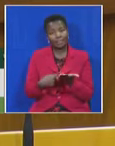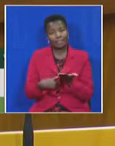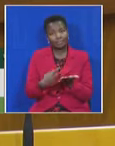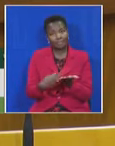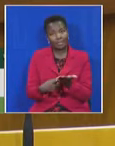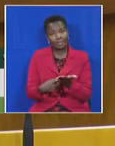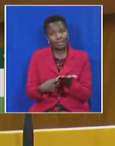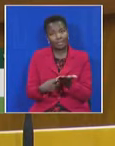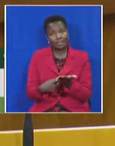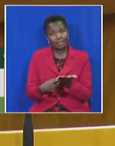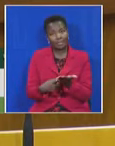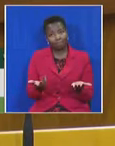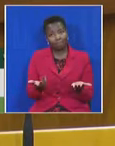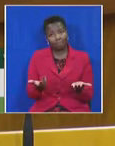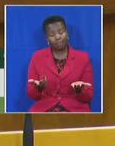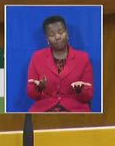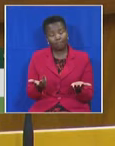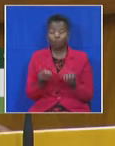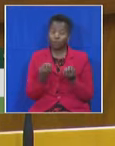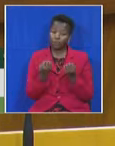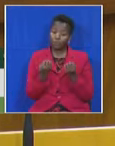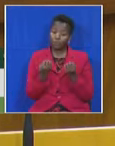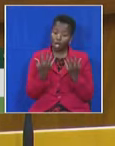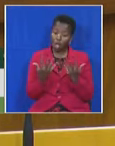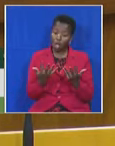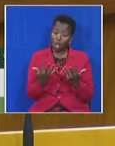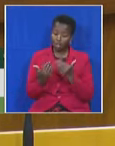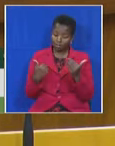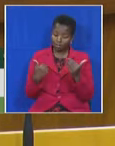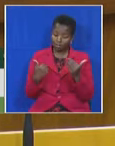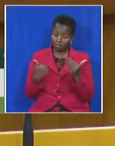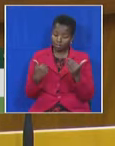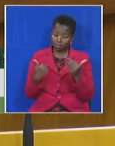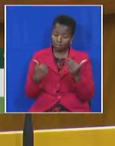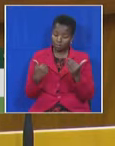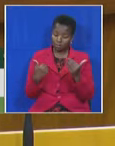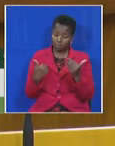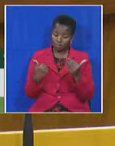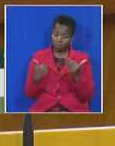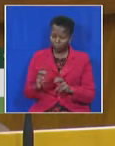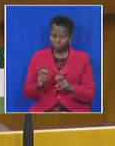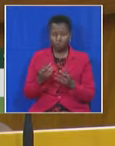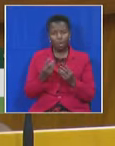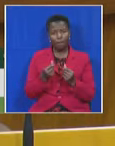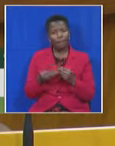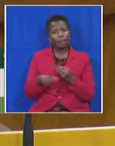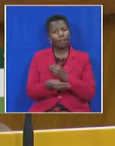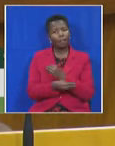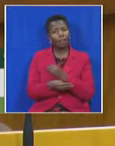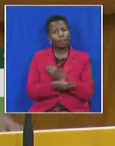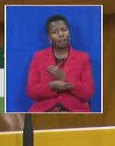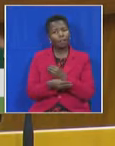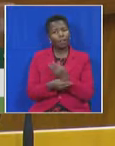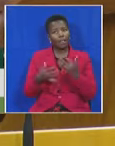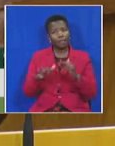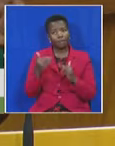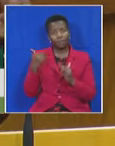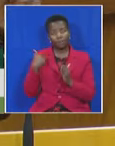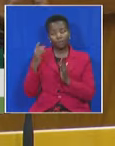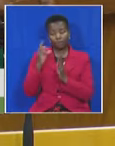that a lot of research and thought went into the drafting of the